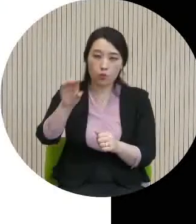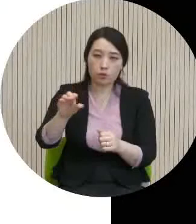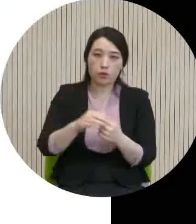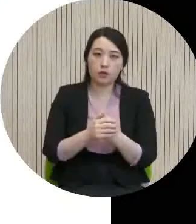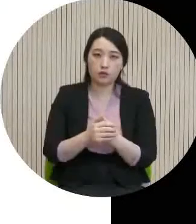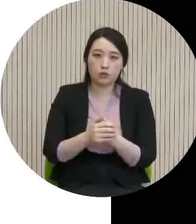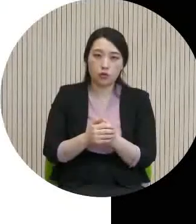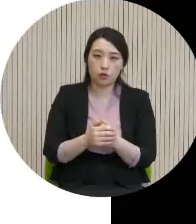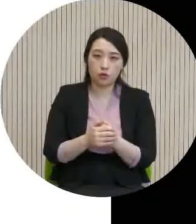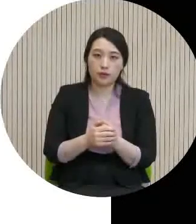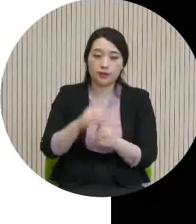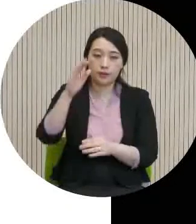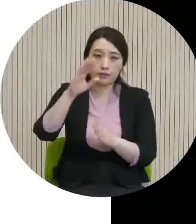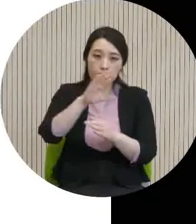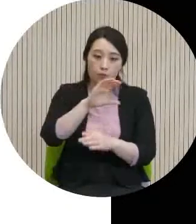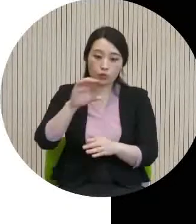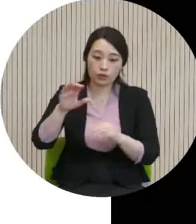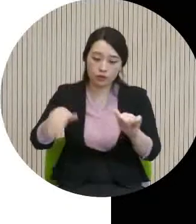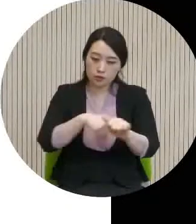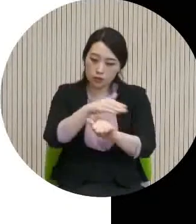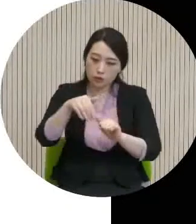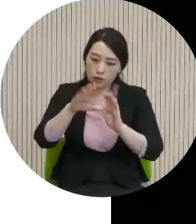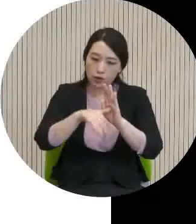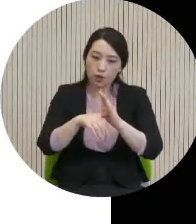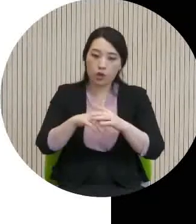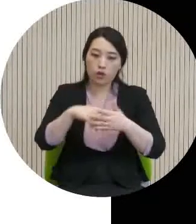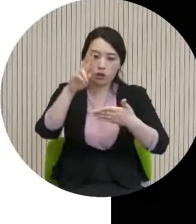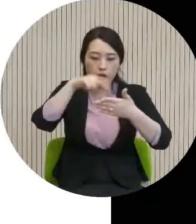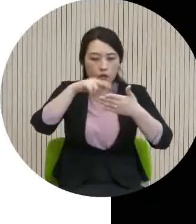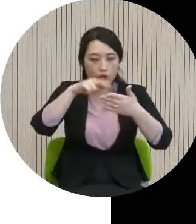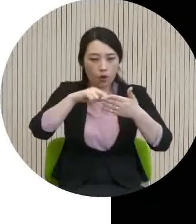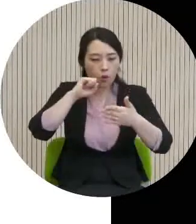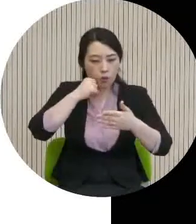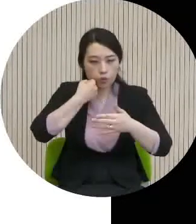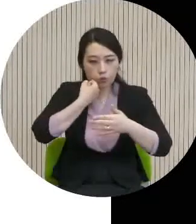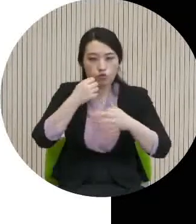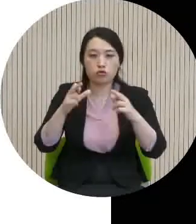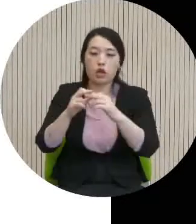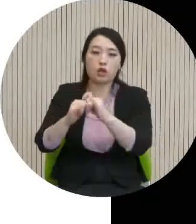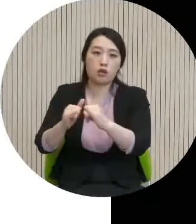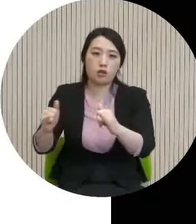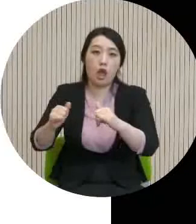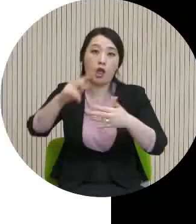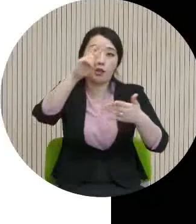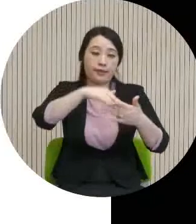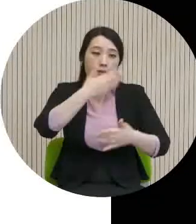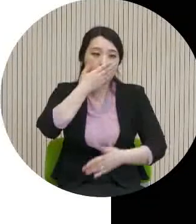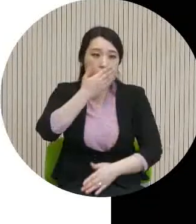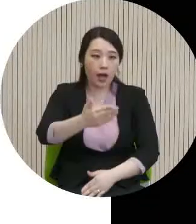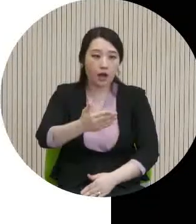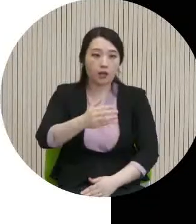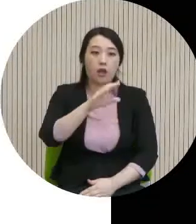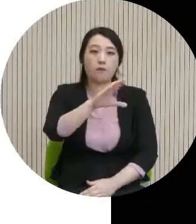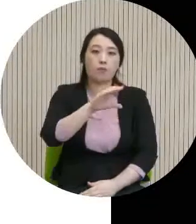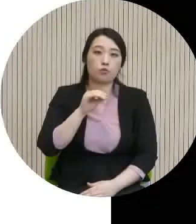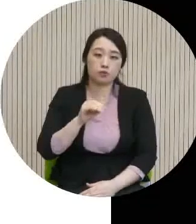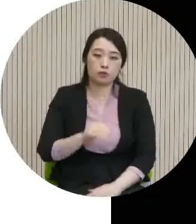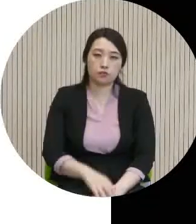would facilitate access to those with the disabilities. But if there's a